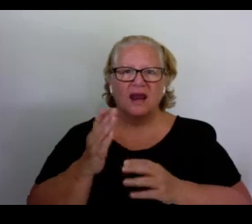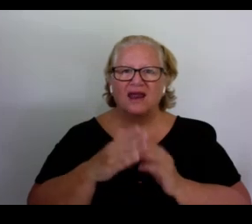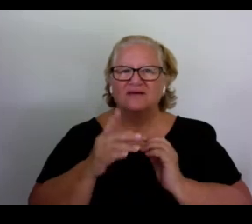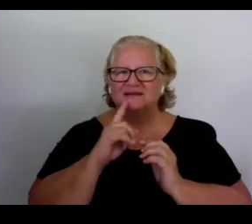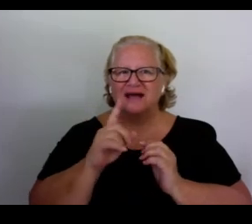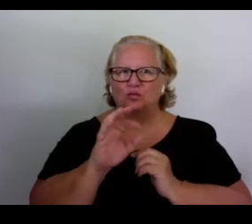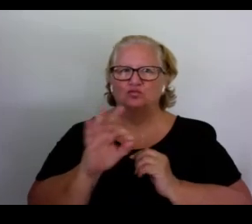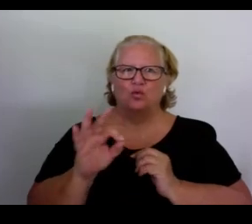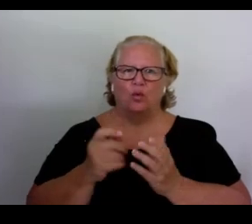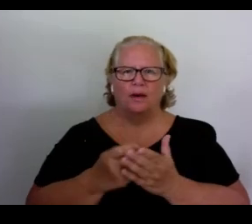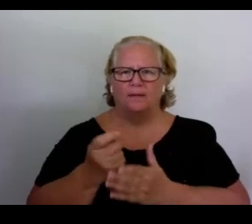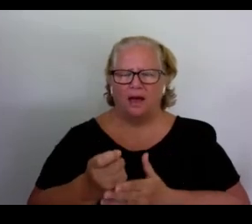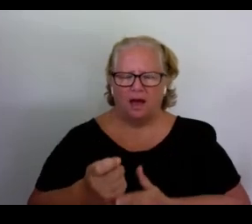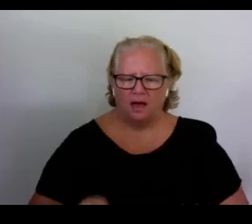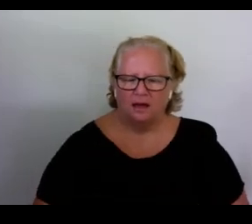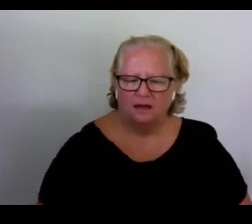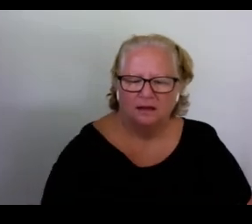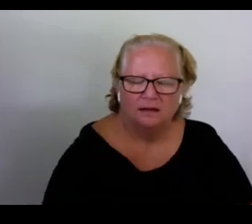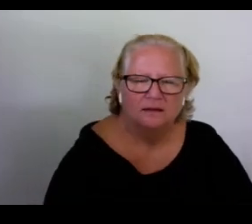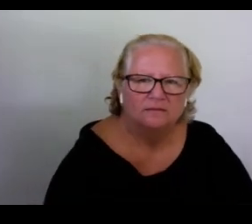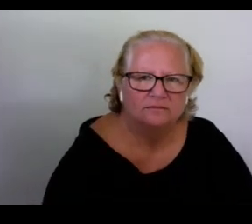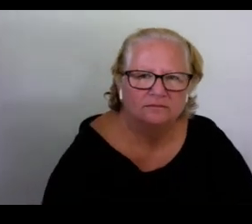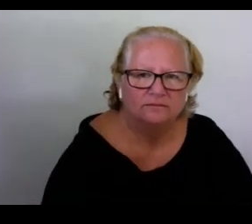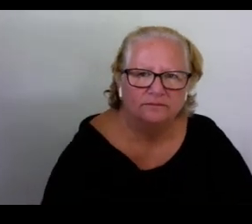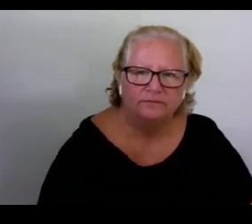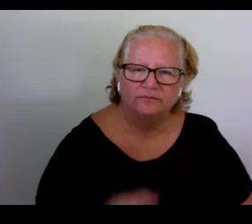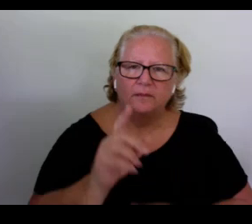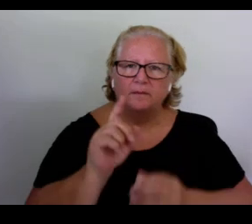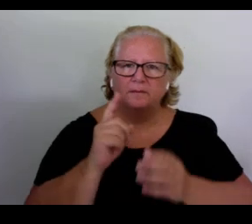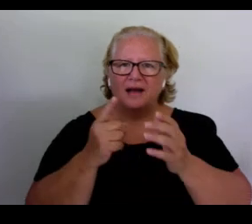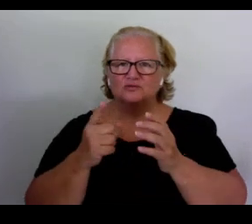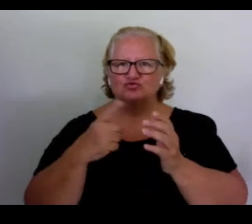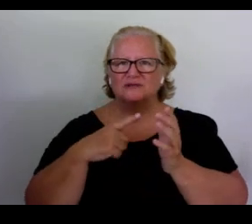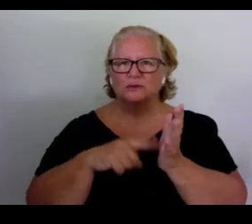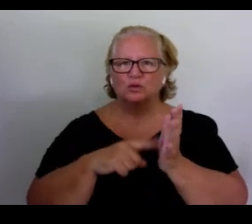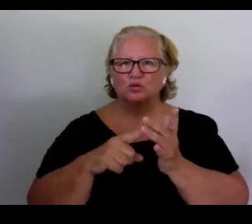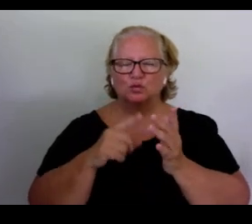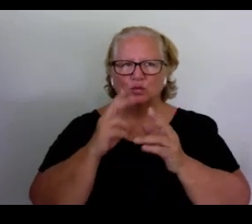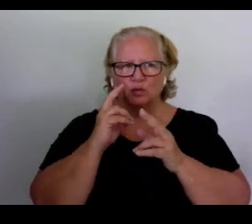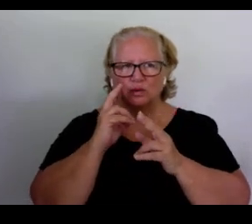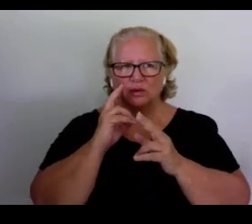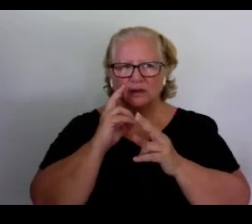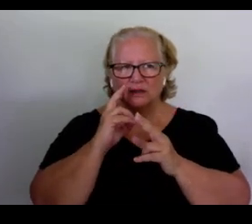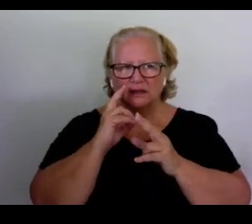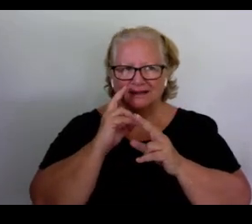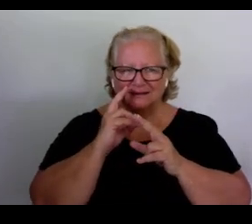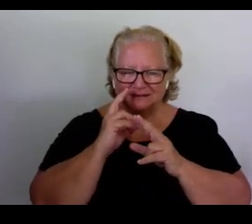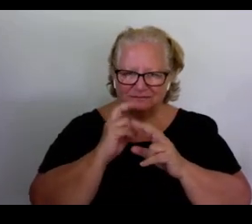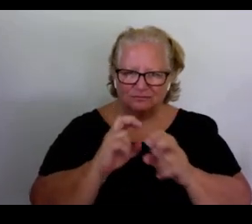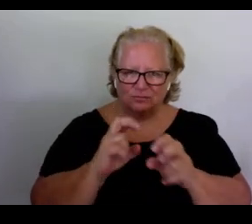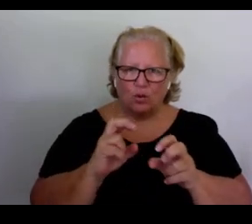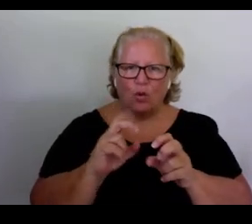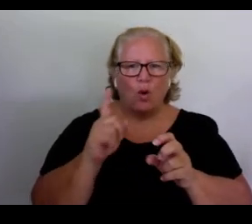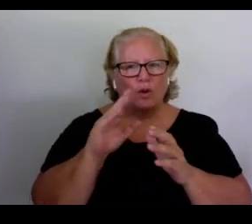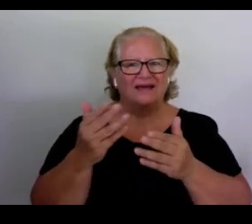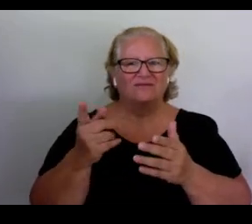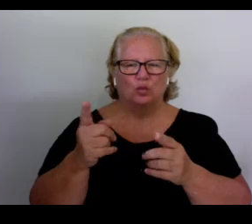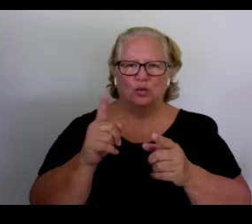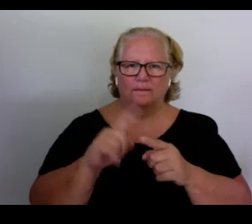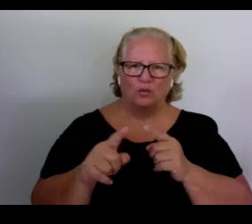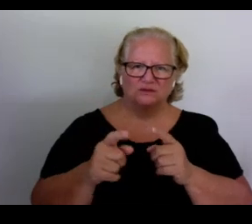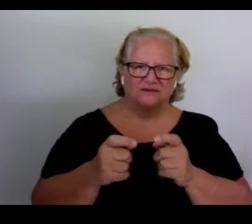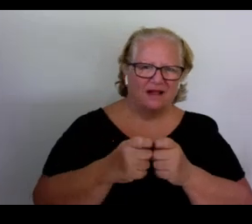debt, but it is reasonable to explore what you should be prioritising to give you the most amount of time to